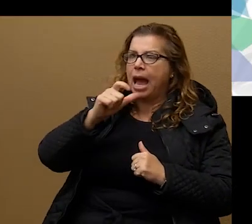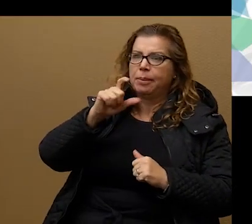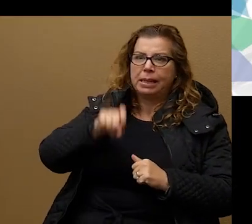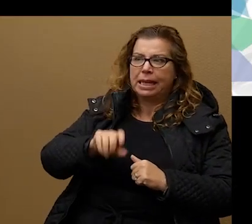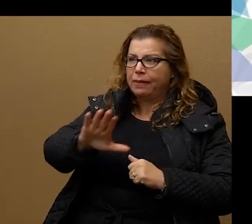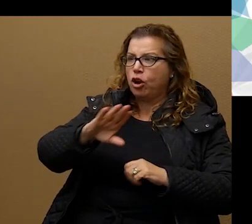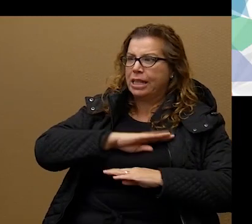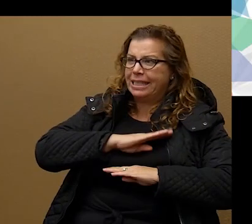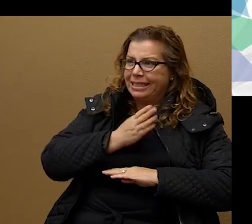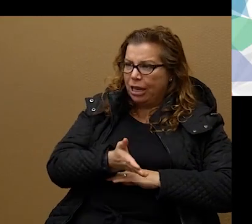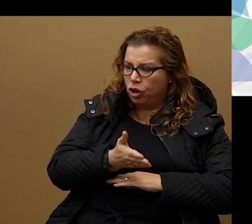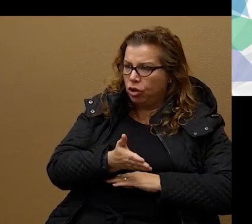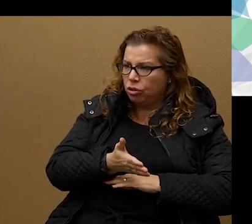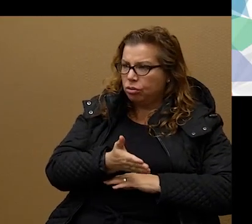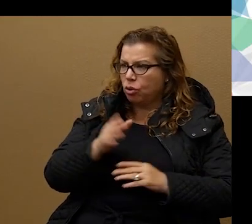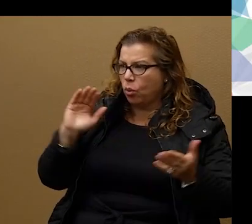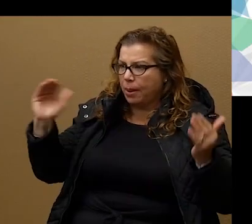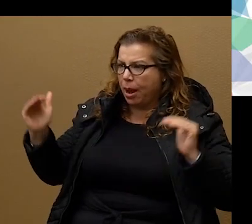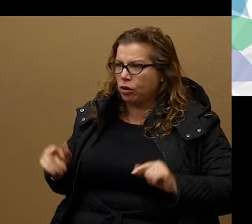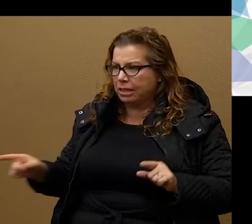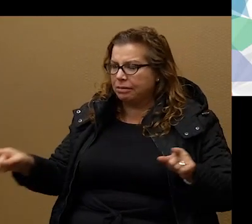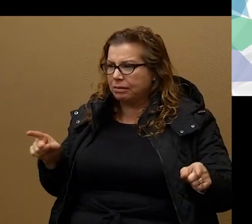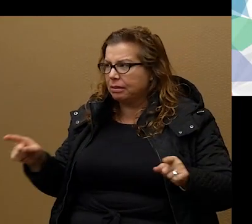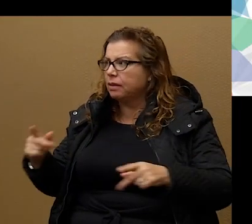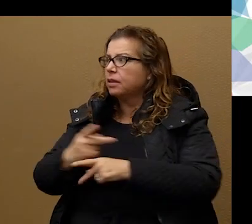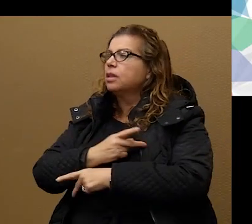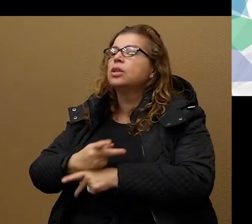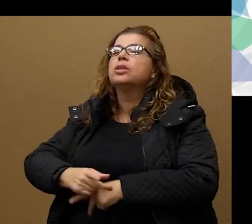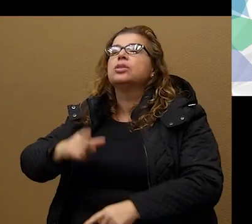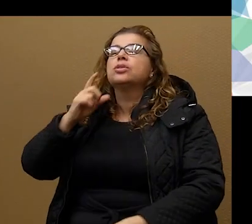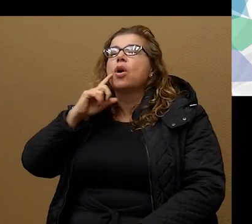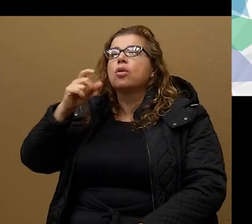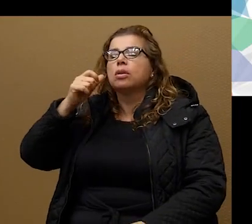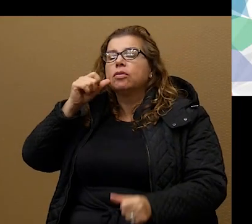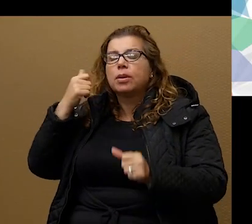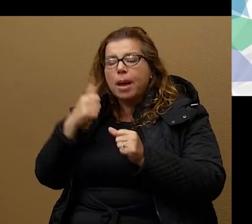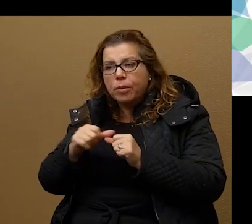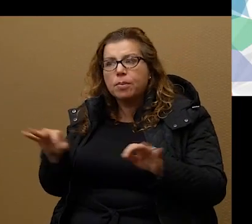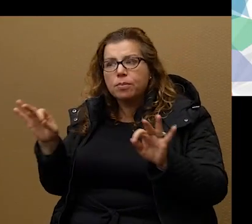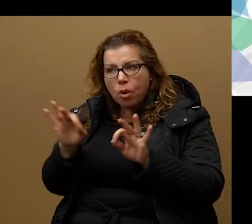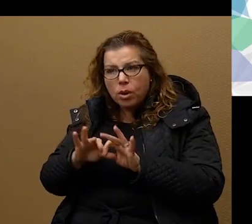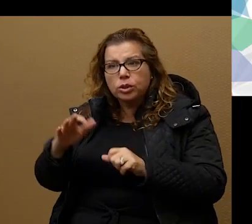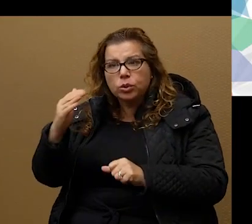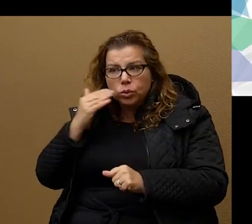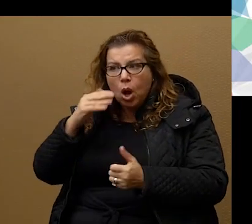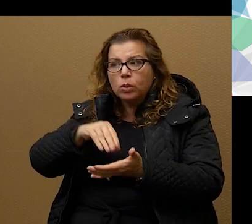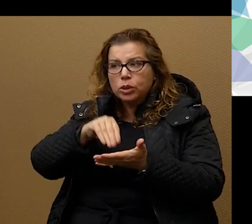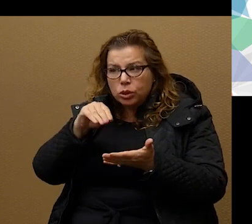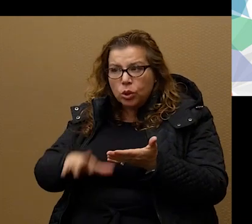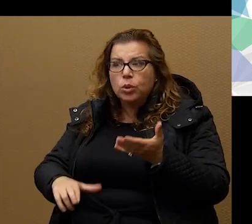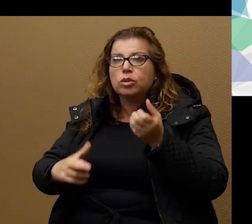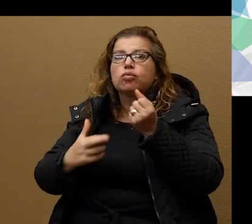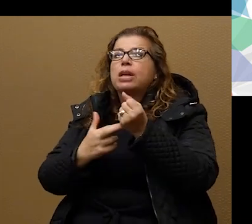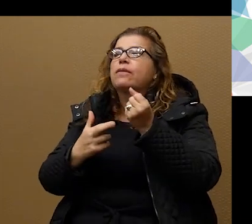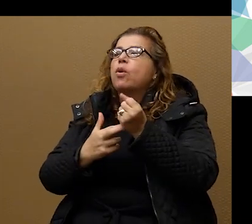So as we talked before, just knowing what a student's reinforcers are. So this is after you do an